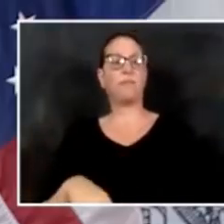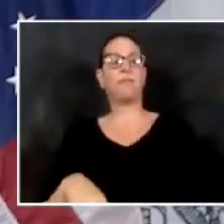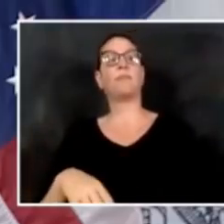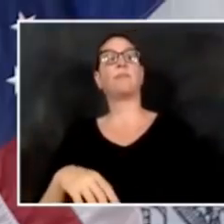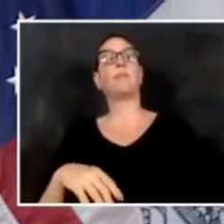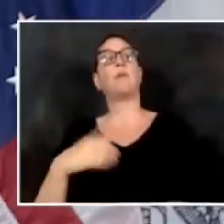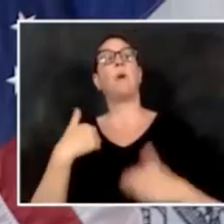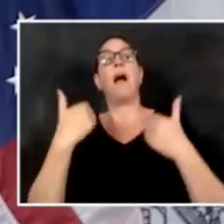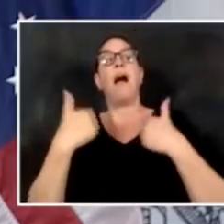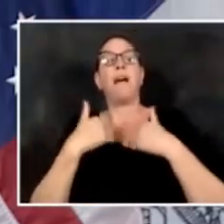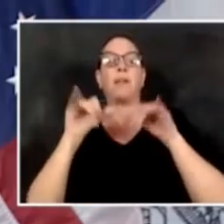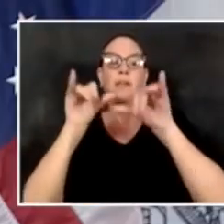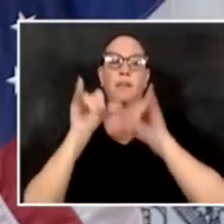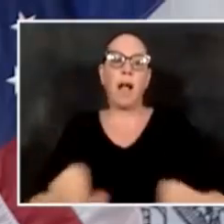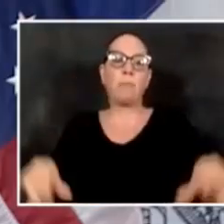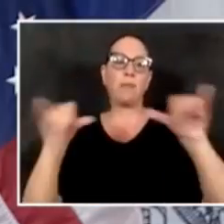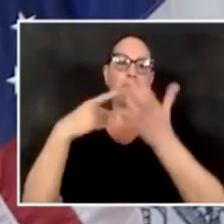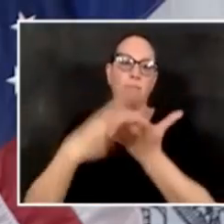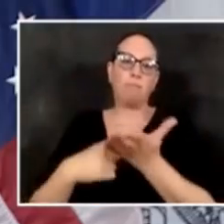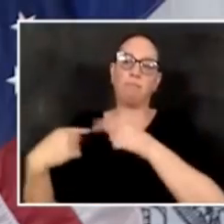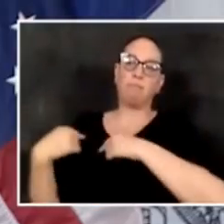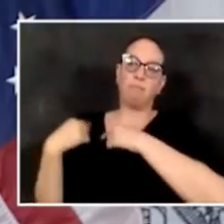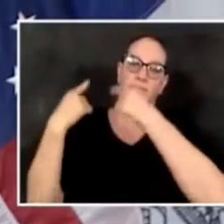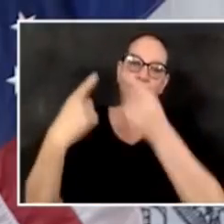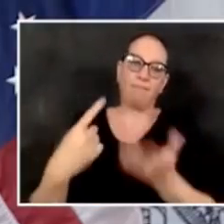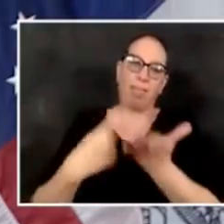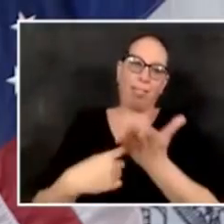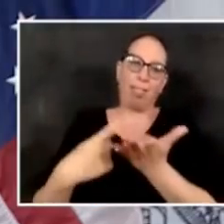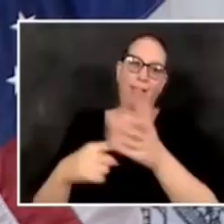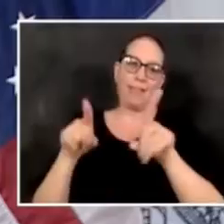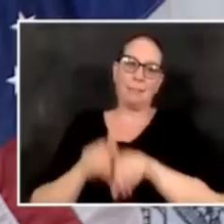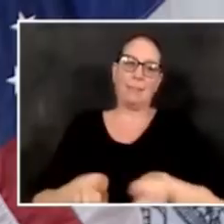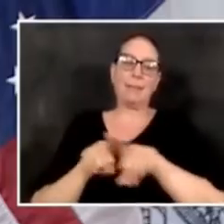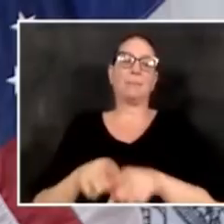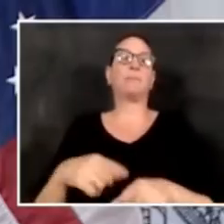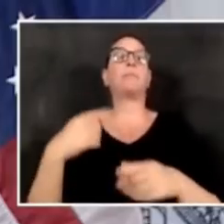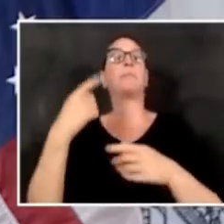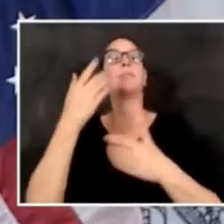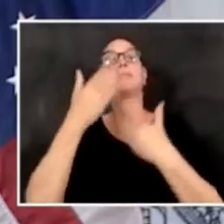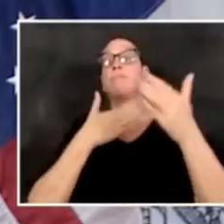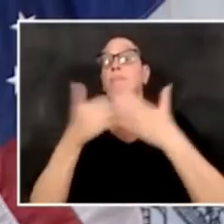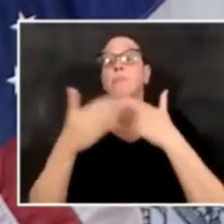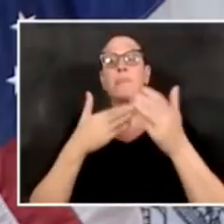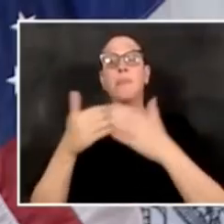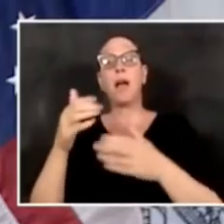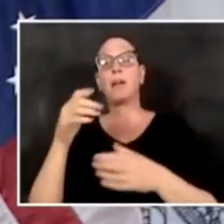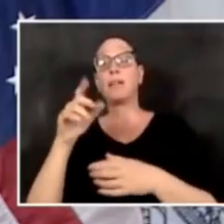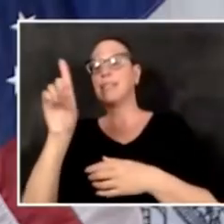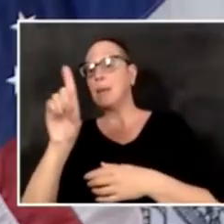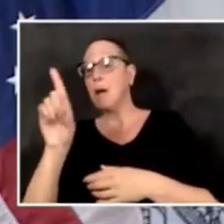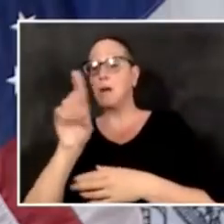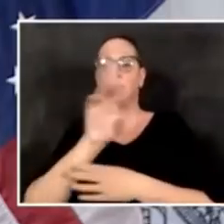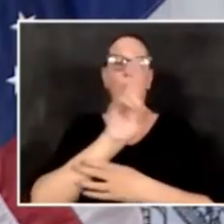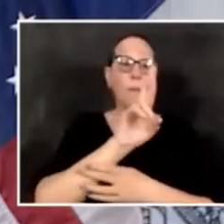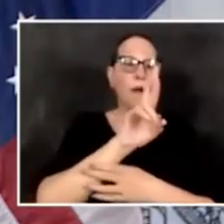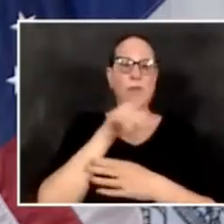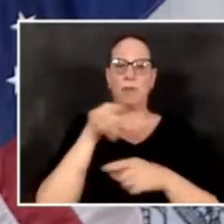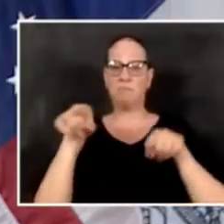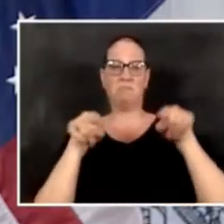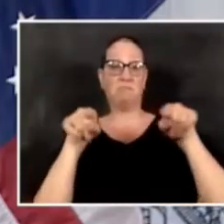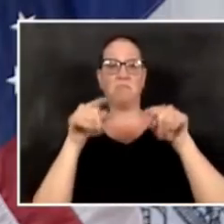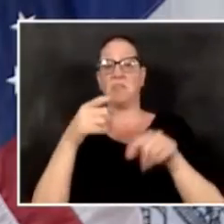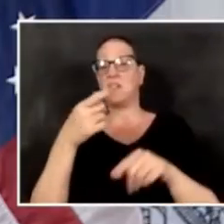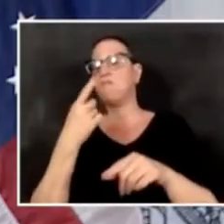happening in cities and states all over the country, red states and blue states. Everyone's going through the same crisis. Everyone has the same